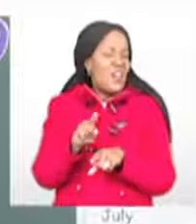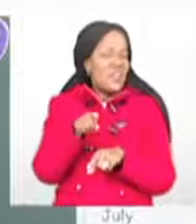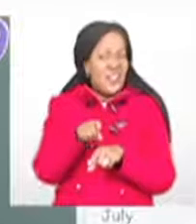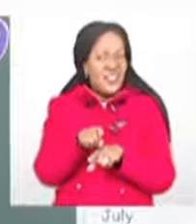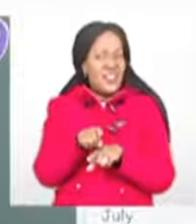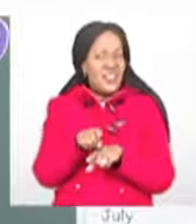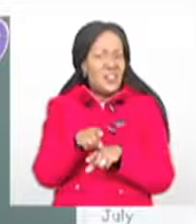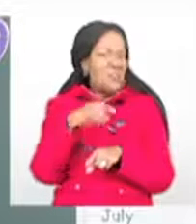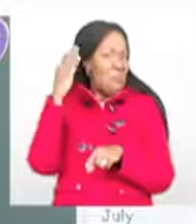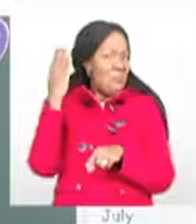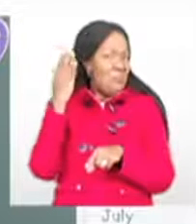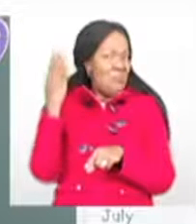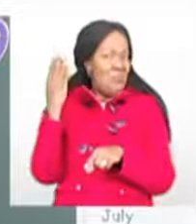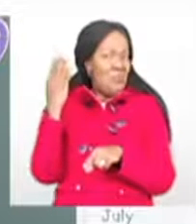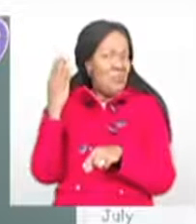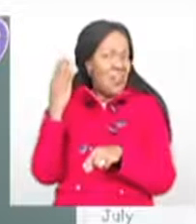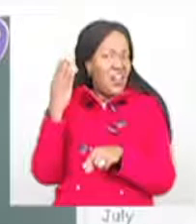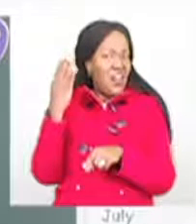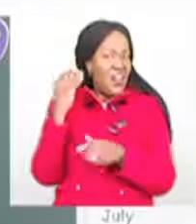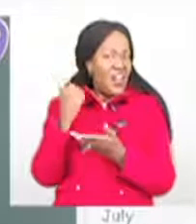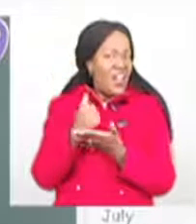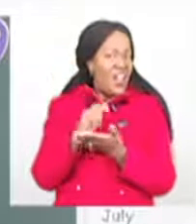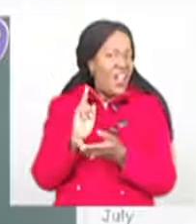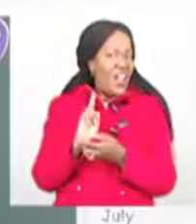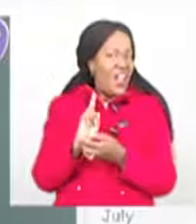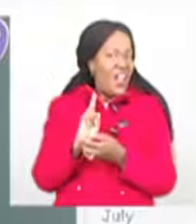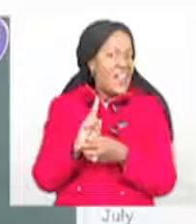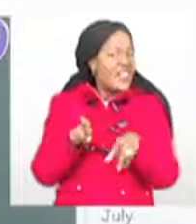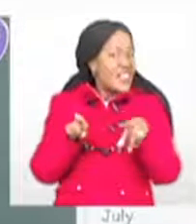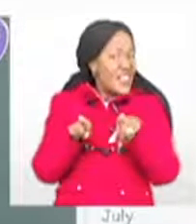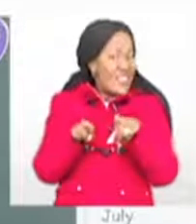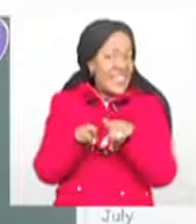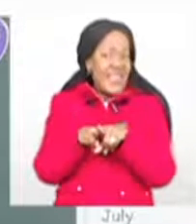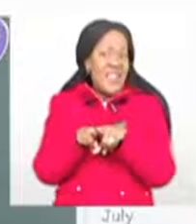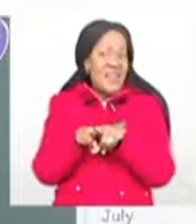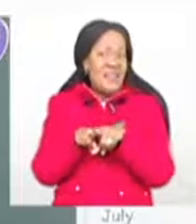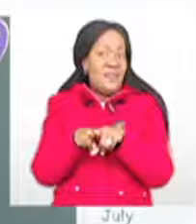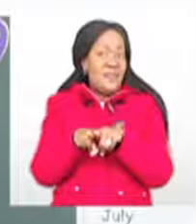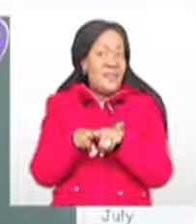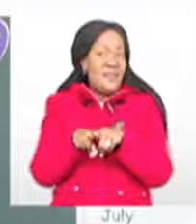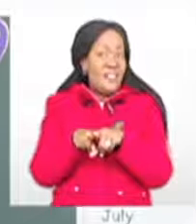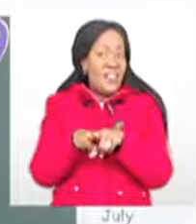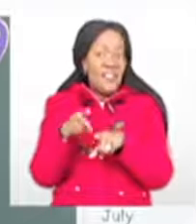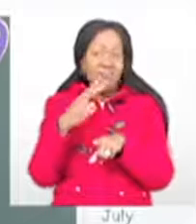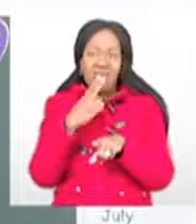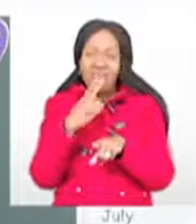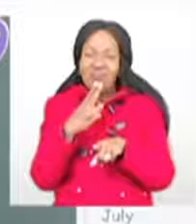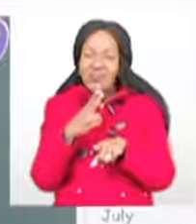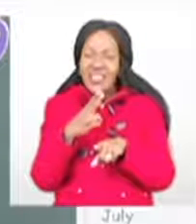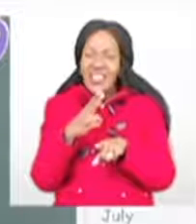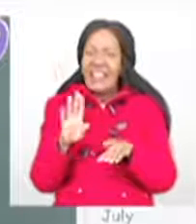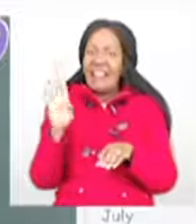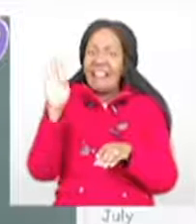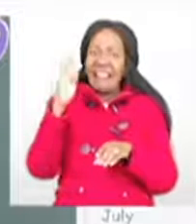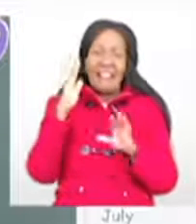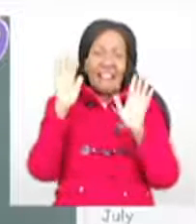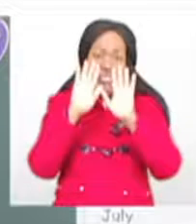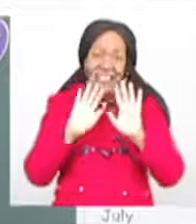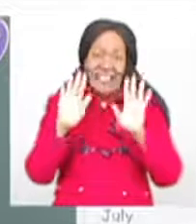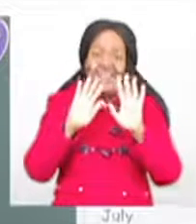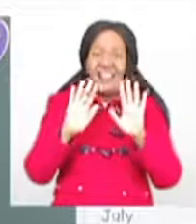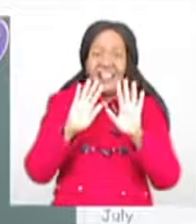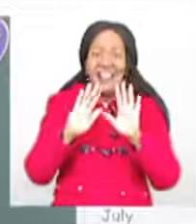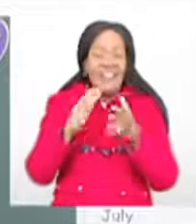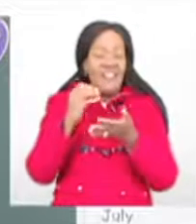this blue cup? Is it the same? Look at the colors of